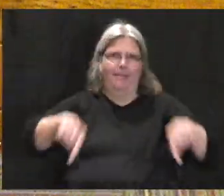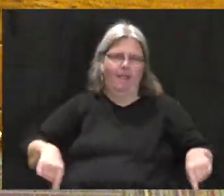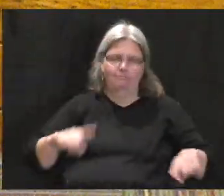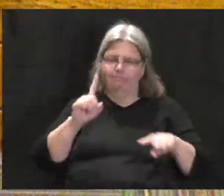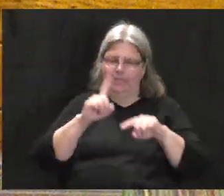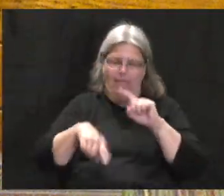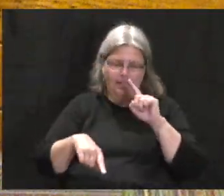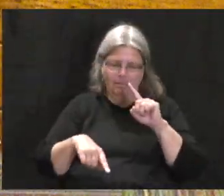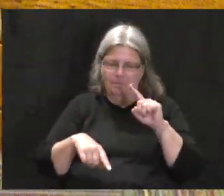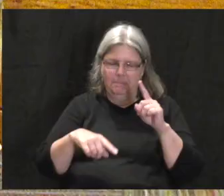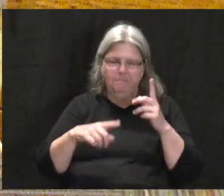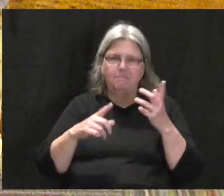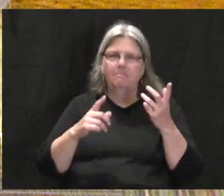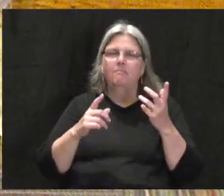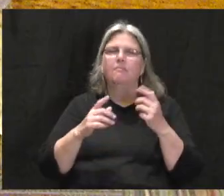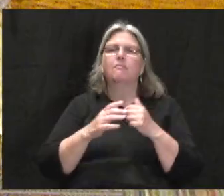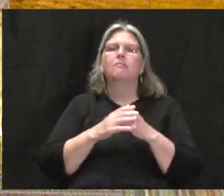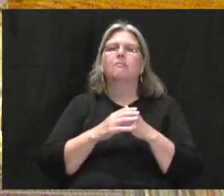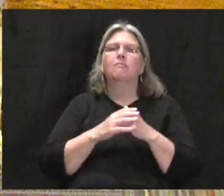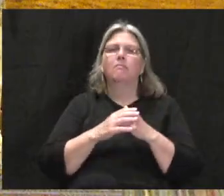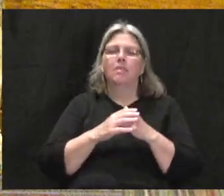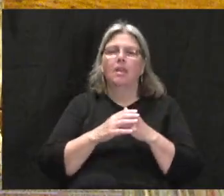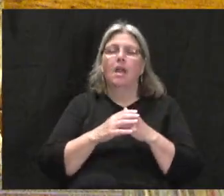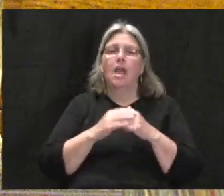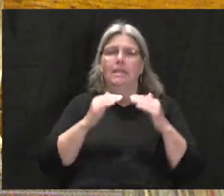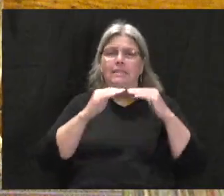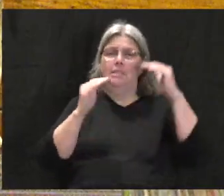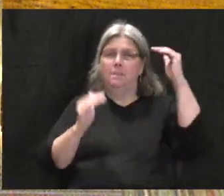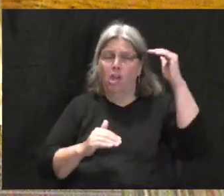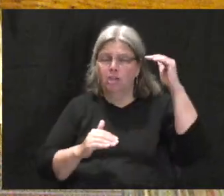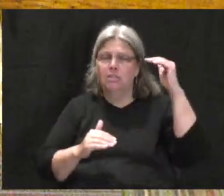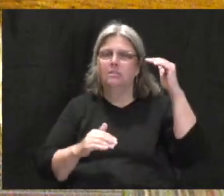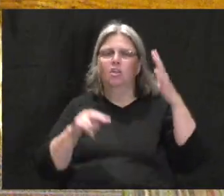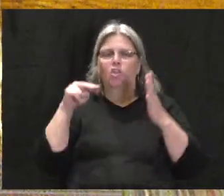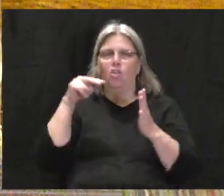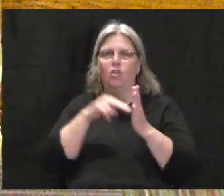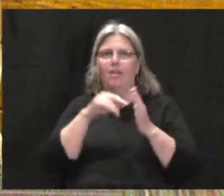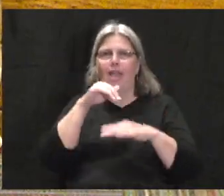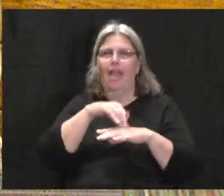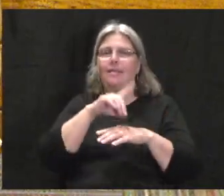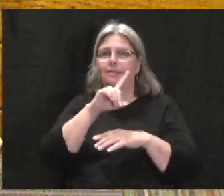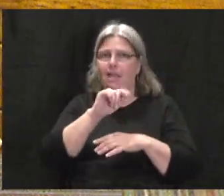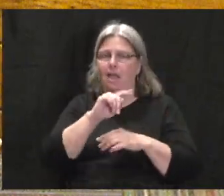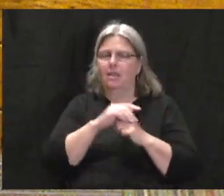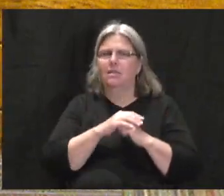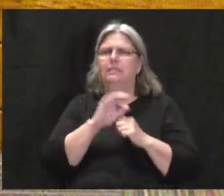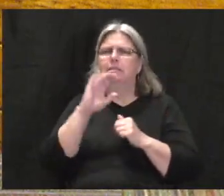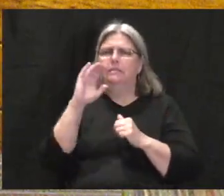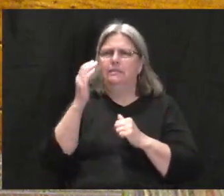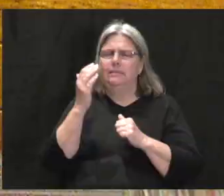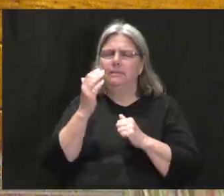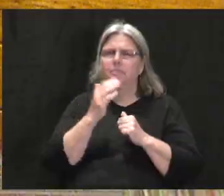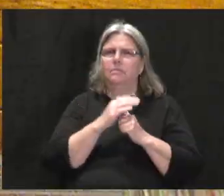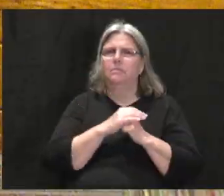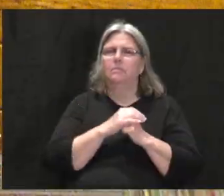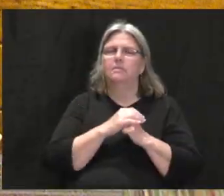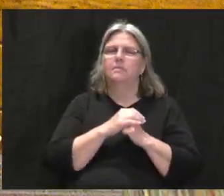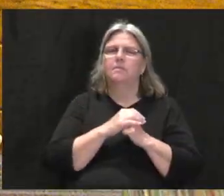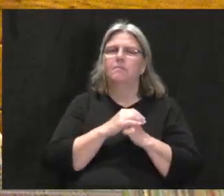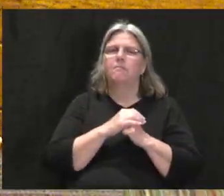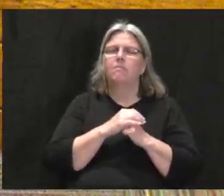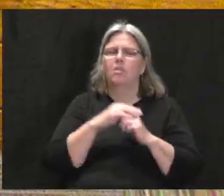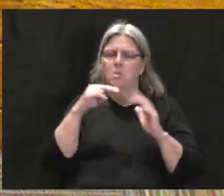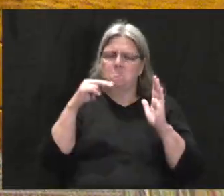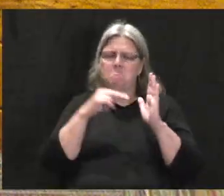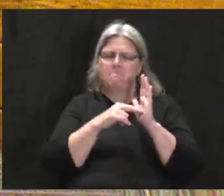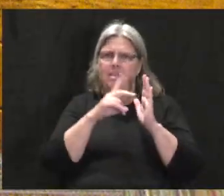looking at the data after a year of RTI implementation, the disparities don't seem to have decreased significantly statistically. That was the feeling of the group. I'm not